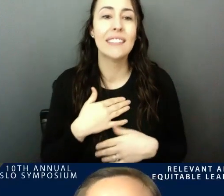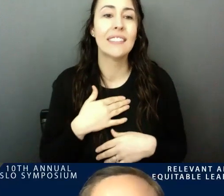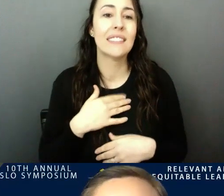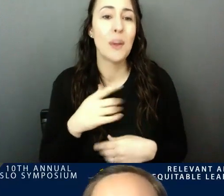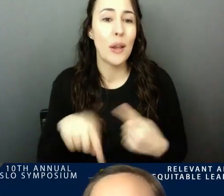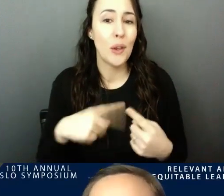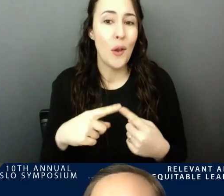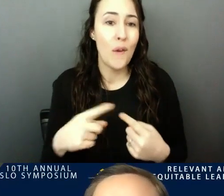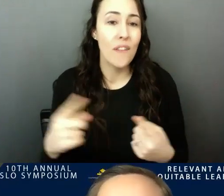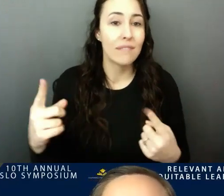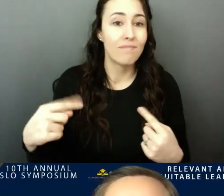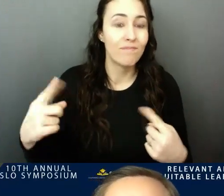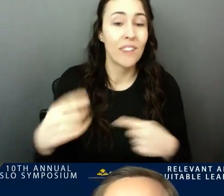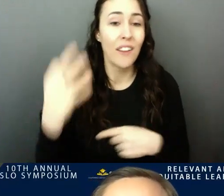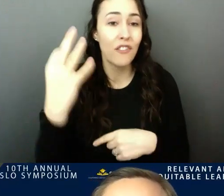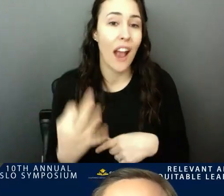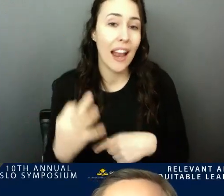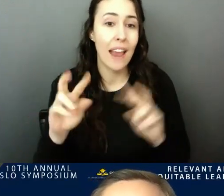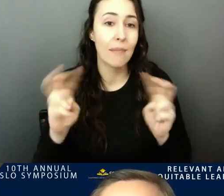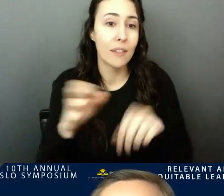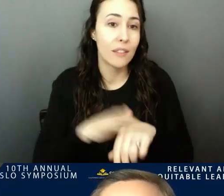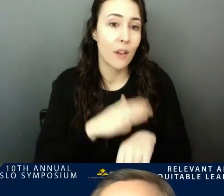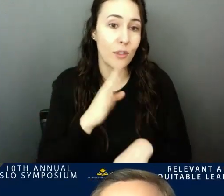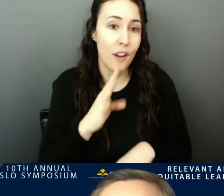Friday Slow Talks. And